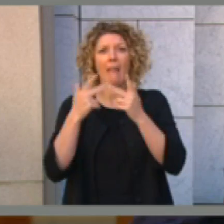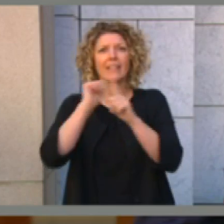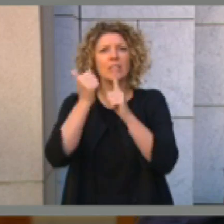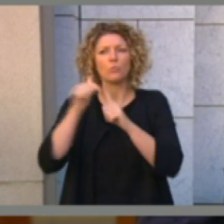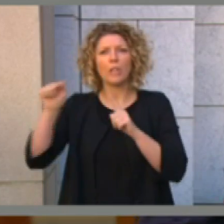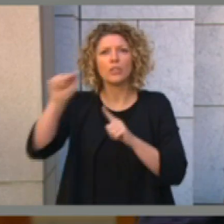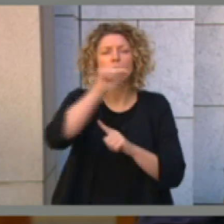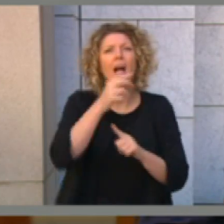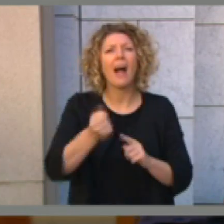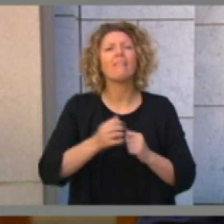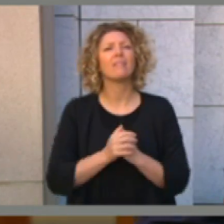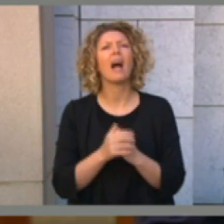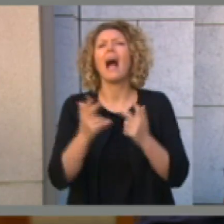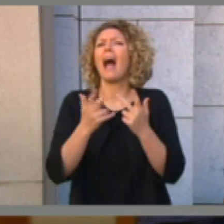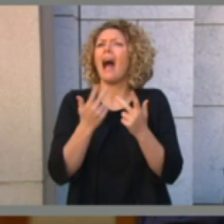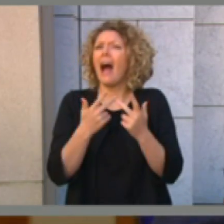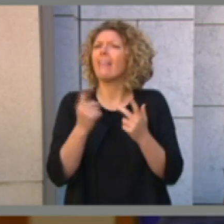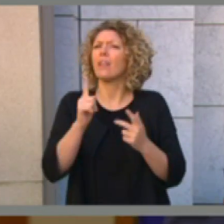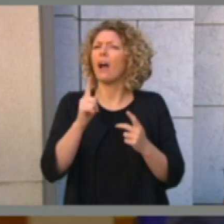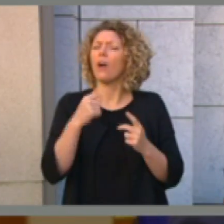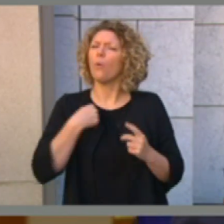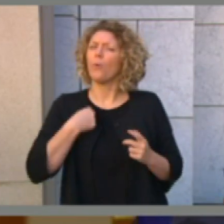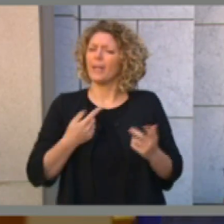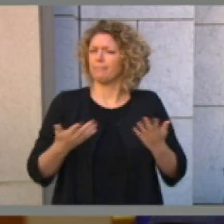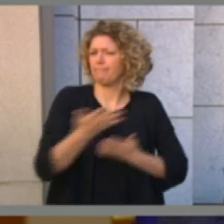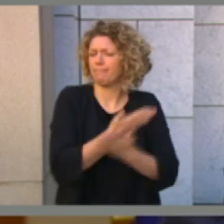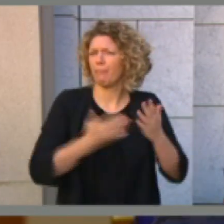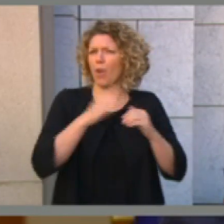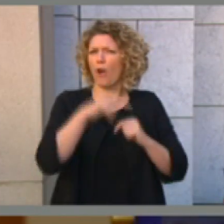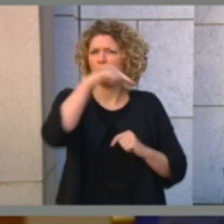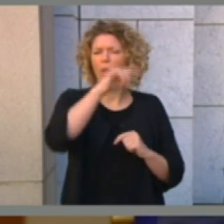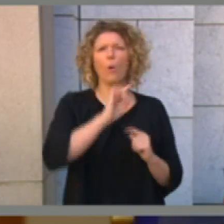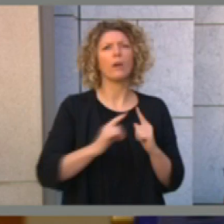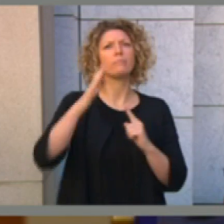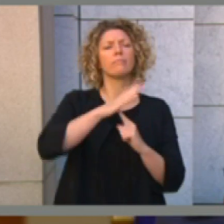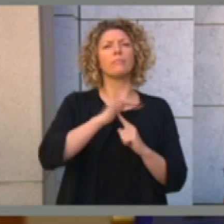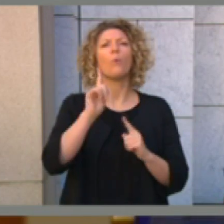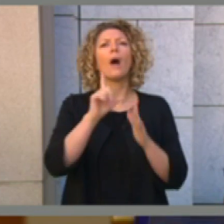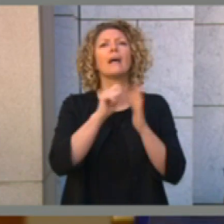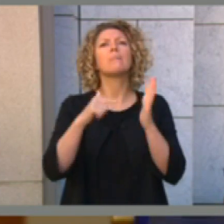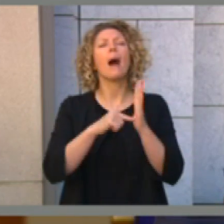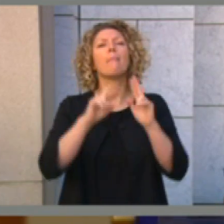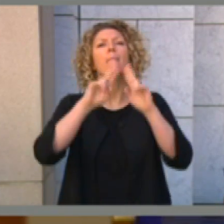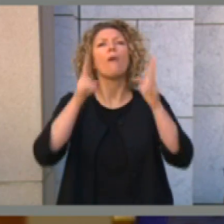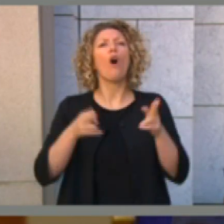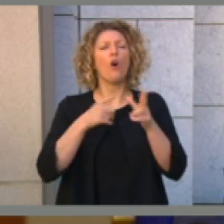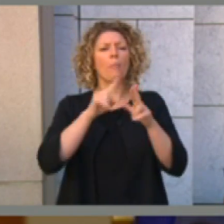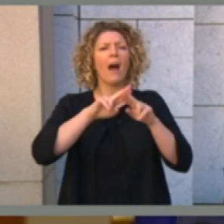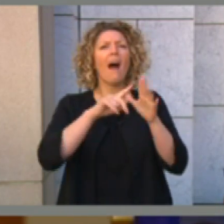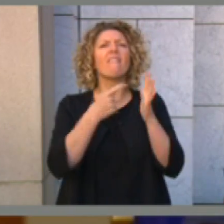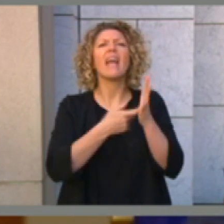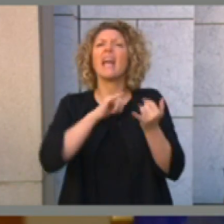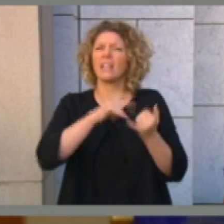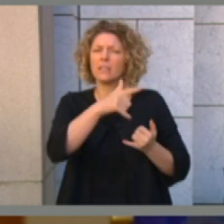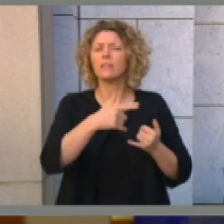critical services is another area where the National Coordinating Mechanism, what's that? That is the Department of Home Affairs working with the states and territories,